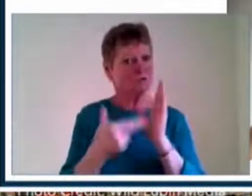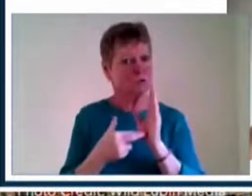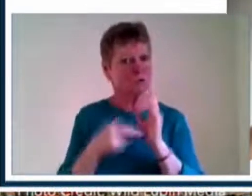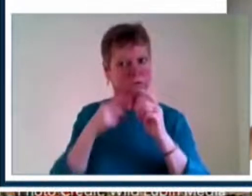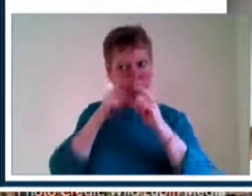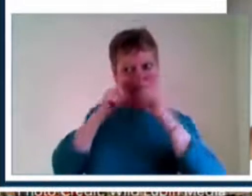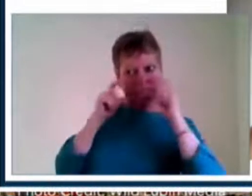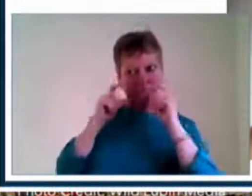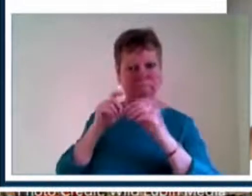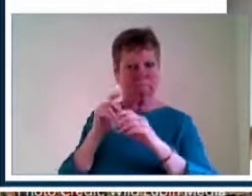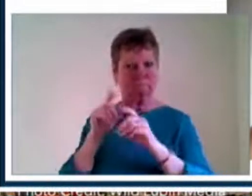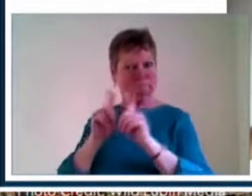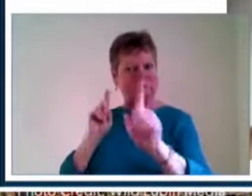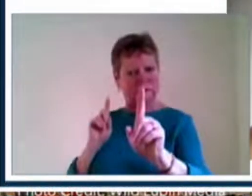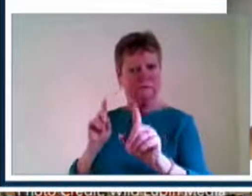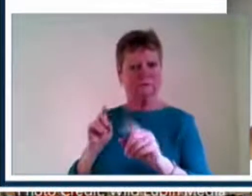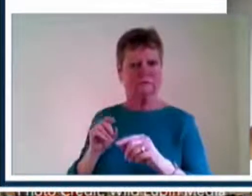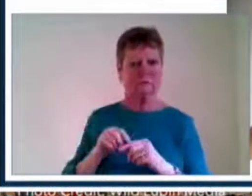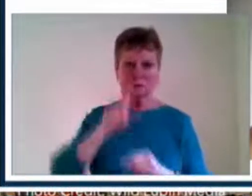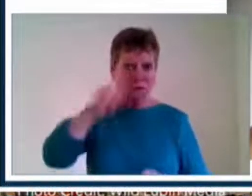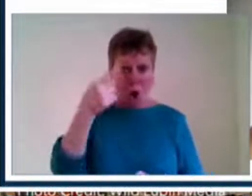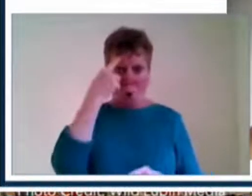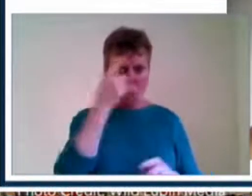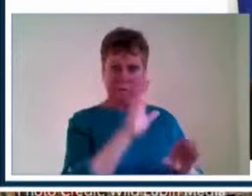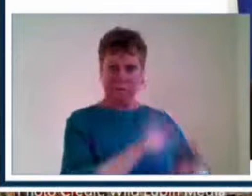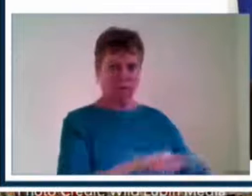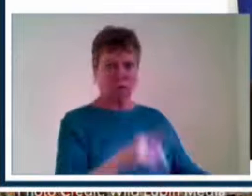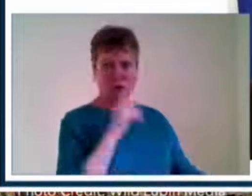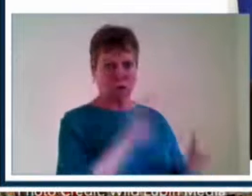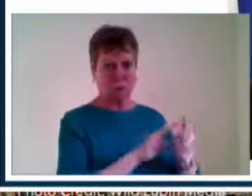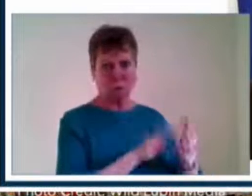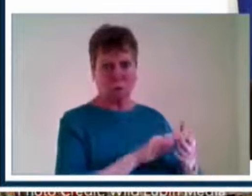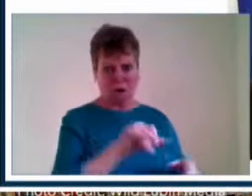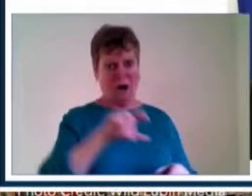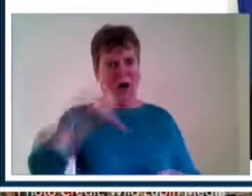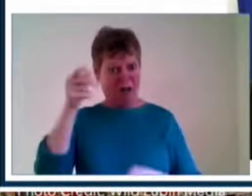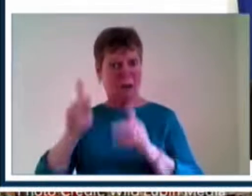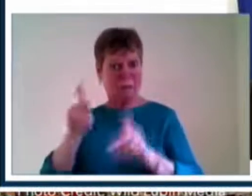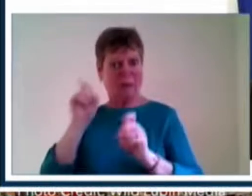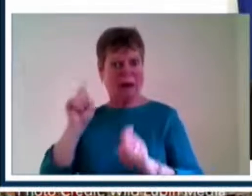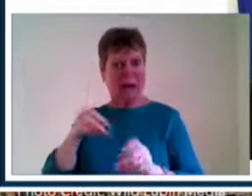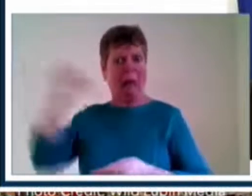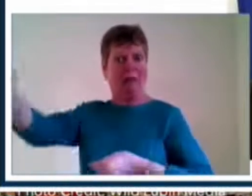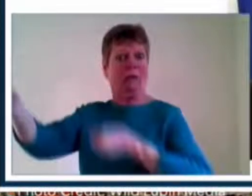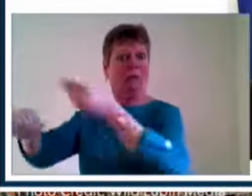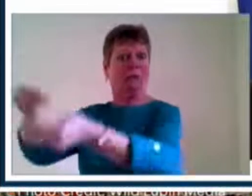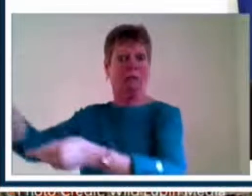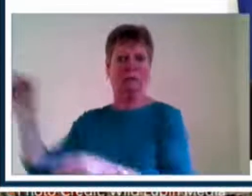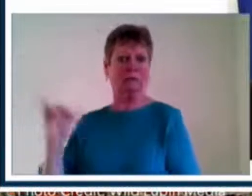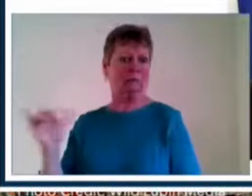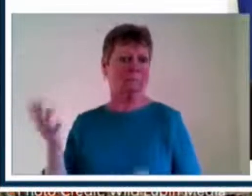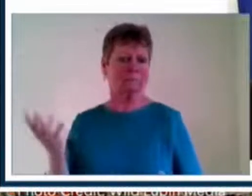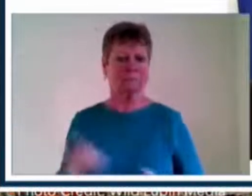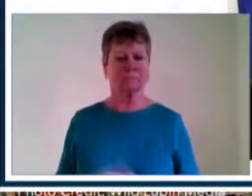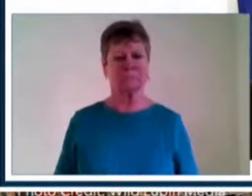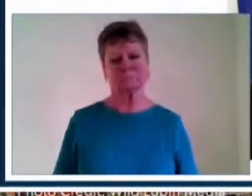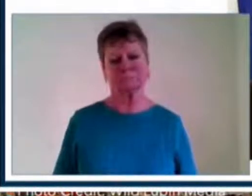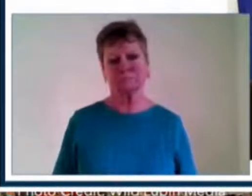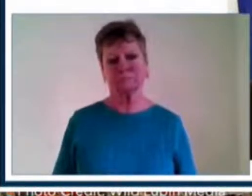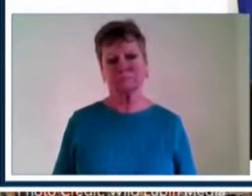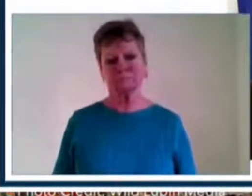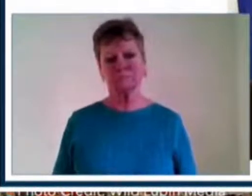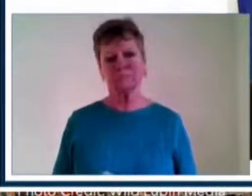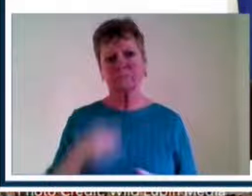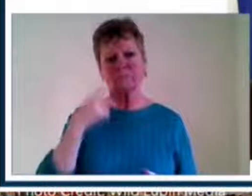individuals. It's not just specific to school. Tim, do you have a follow-up? I do. Lots and lots of people have asked me about